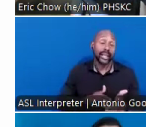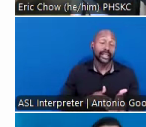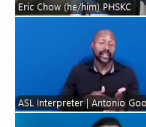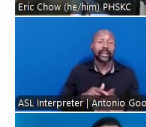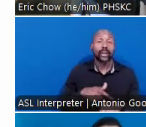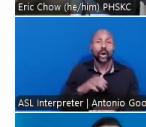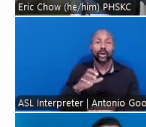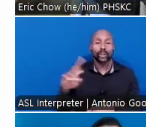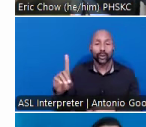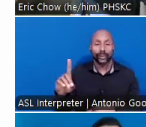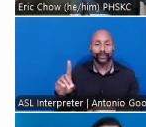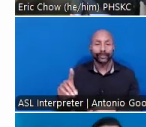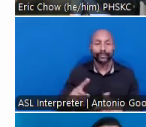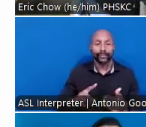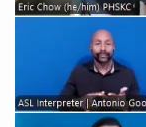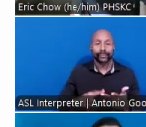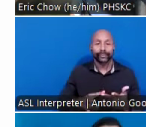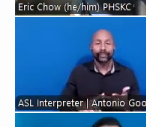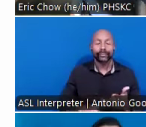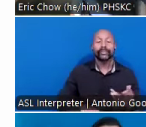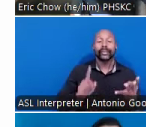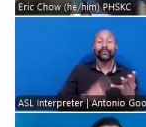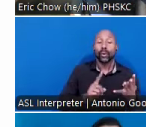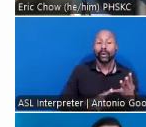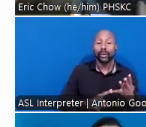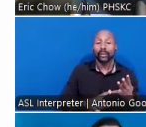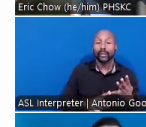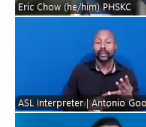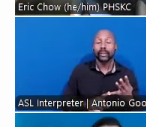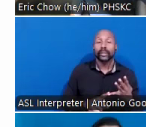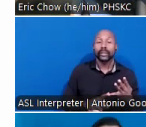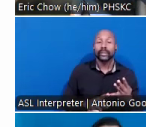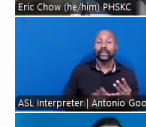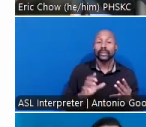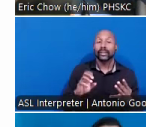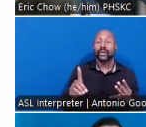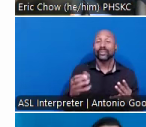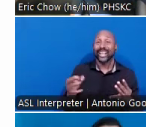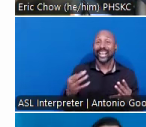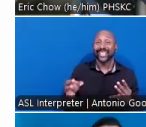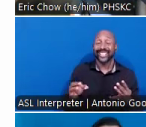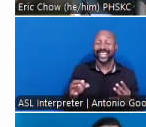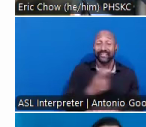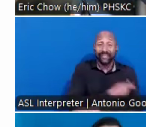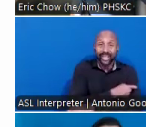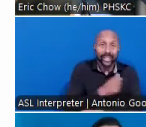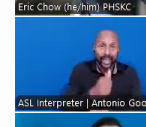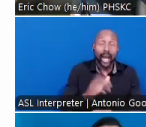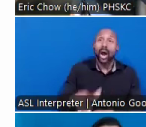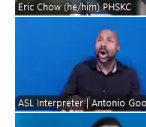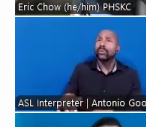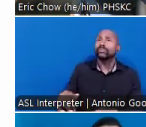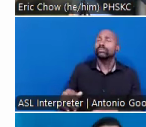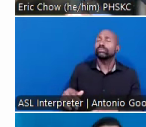And it's important to note that COVID-19 vaccine is not intended to prevent infection, but it will protect